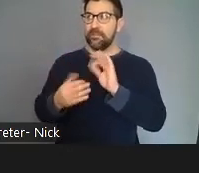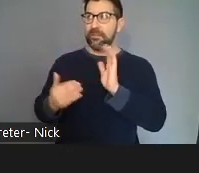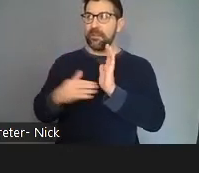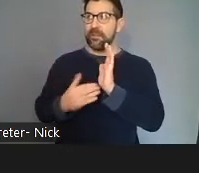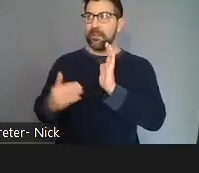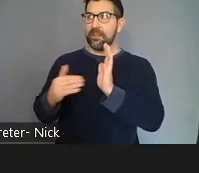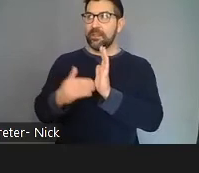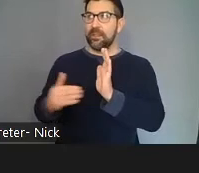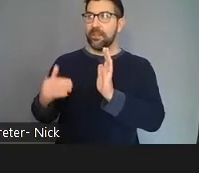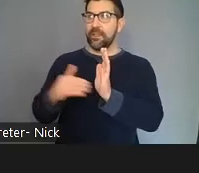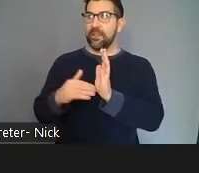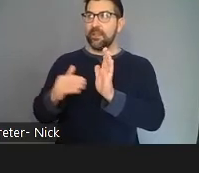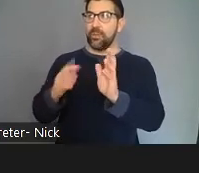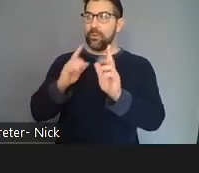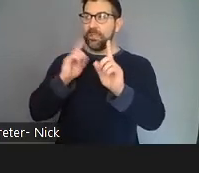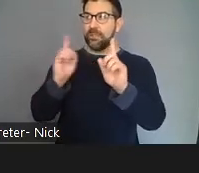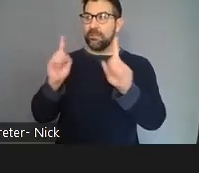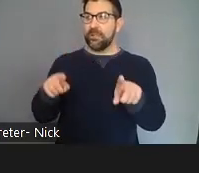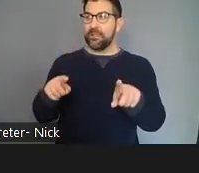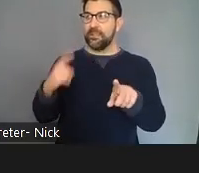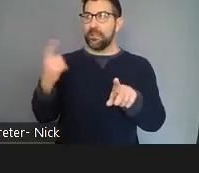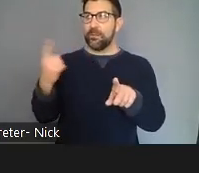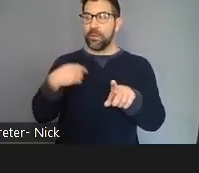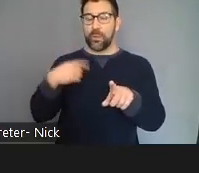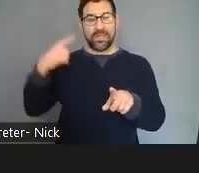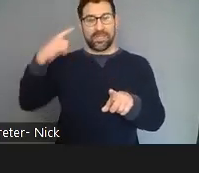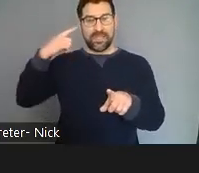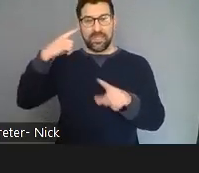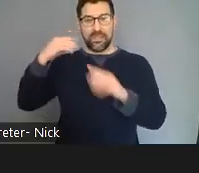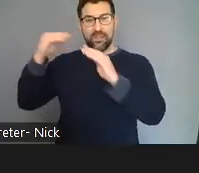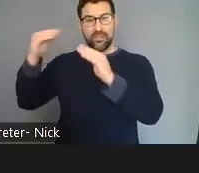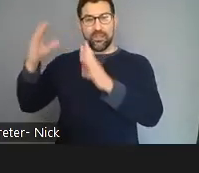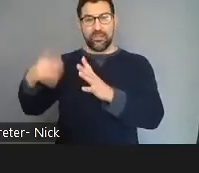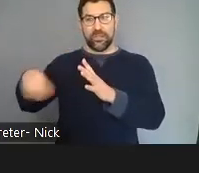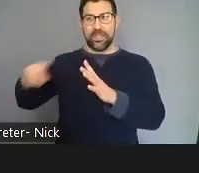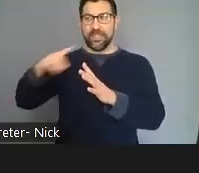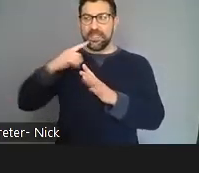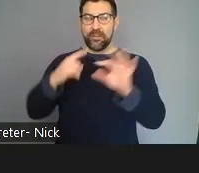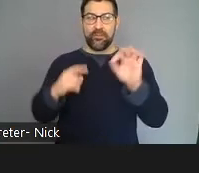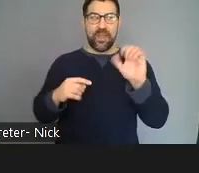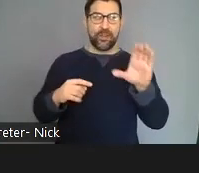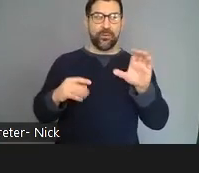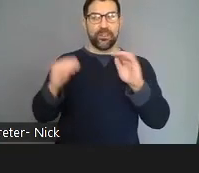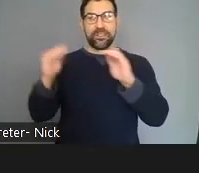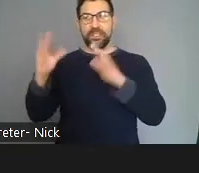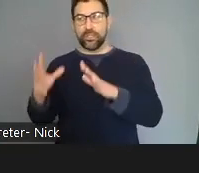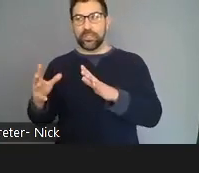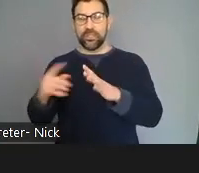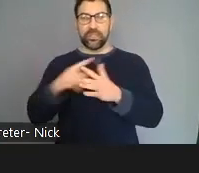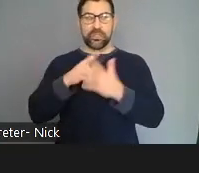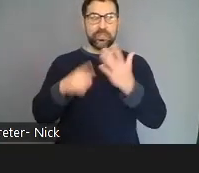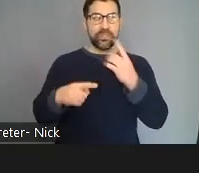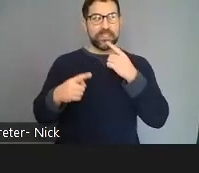Caitlin, your responses. And one is, you know, and we hear teachers say this or faculty say this, adults say this, which